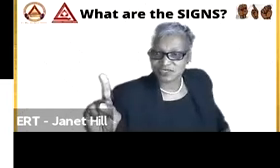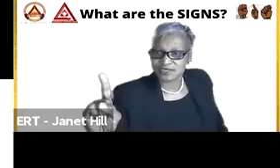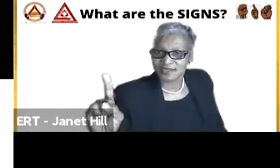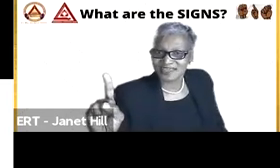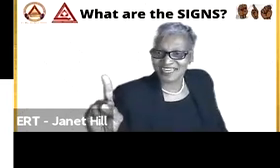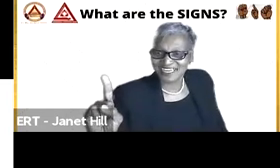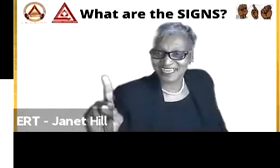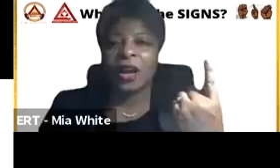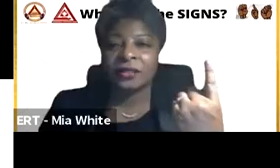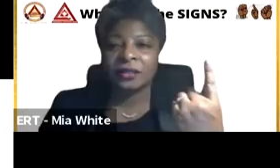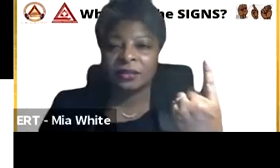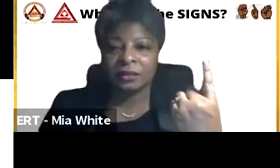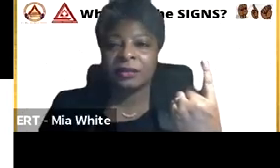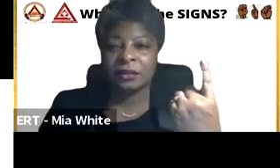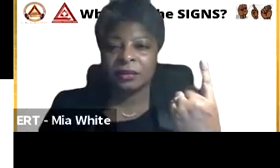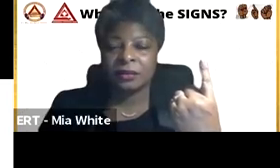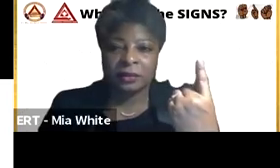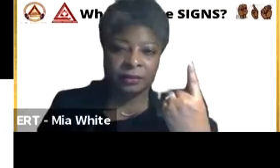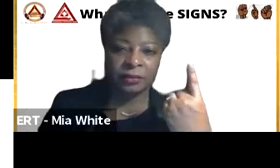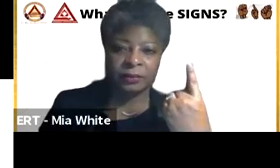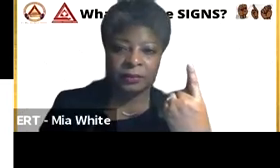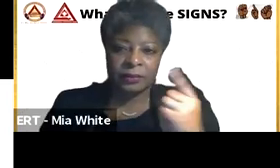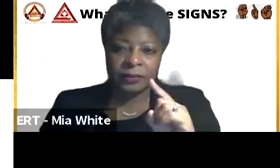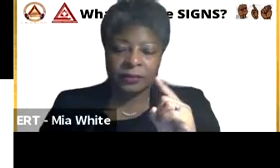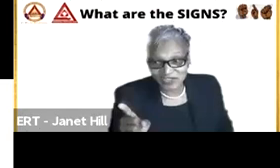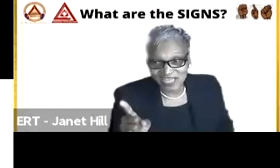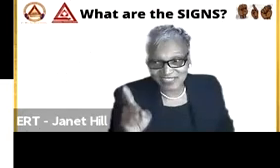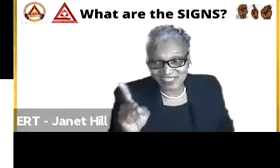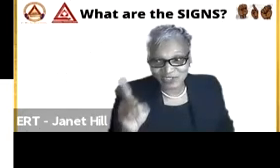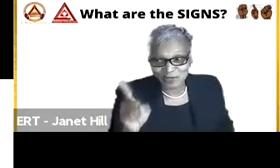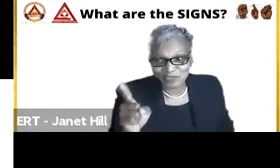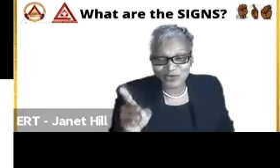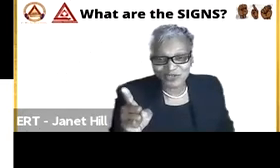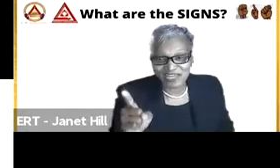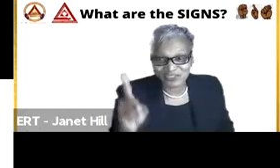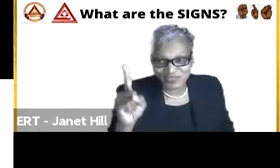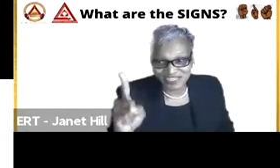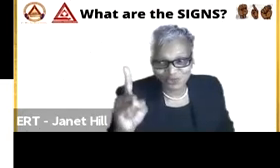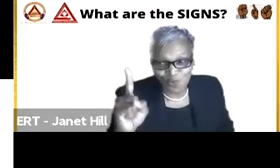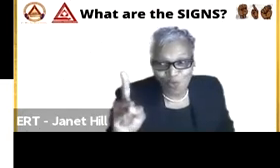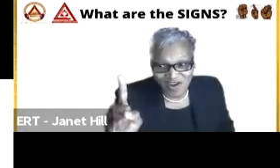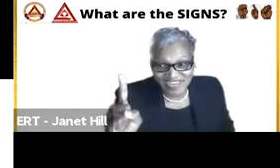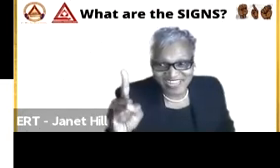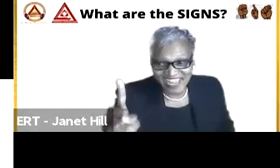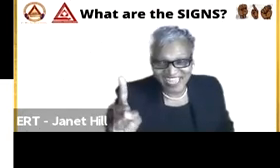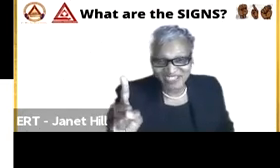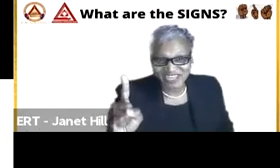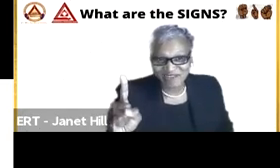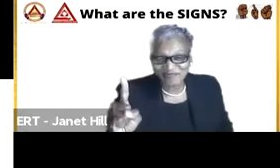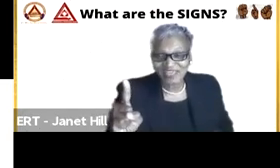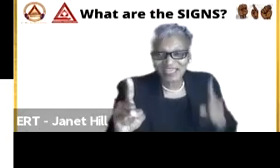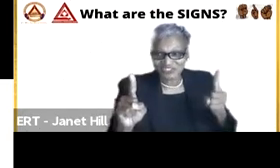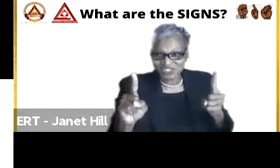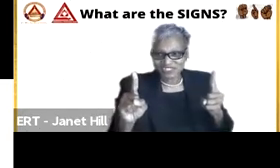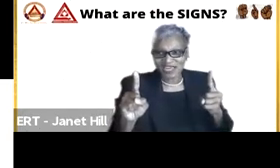this? One. Exactly. And we got a lot of signs that's going to be utilized with this one